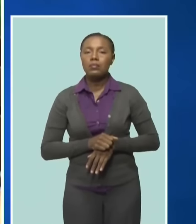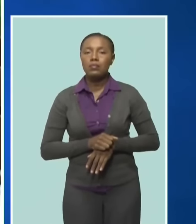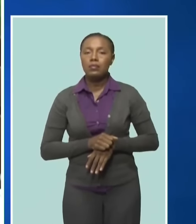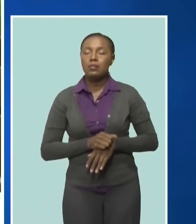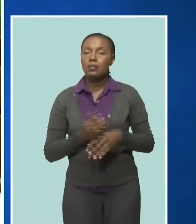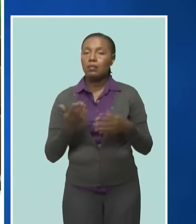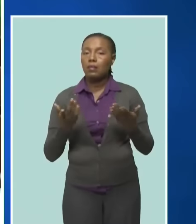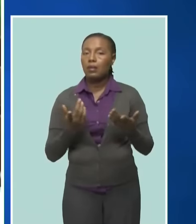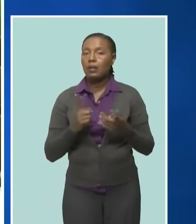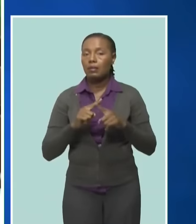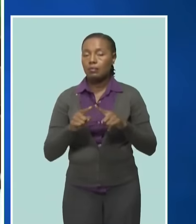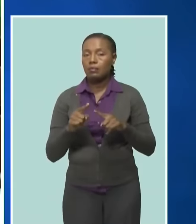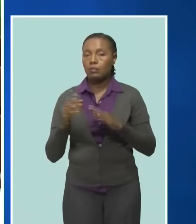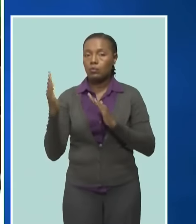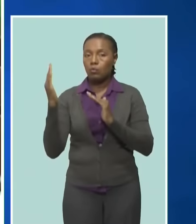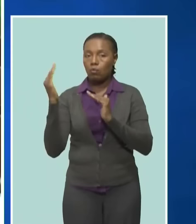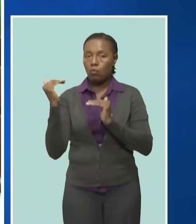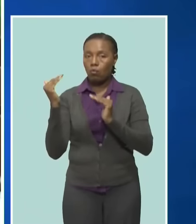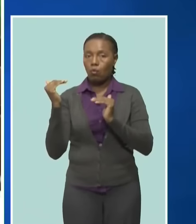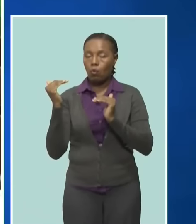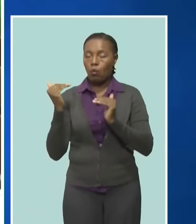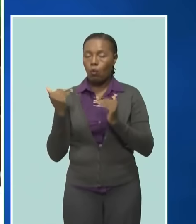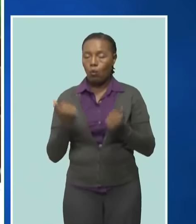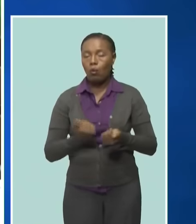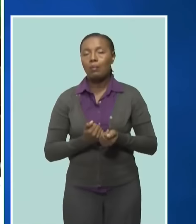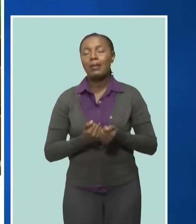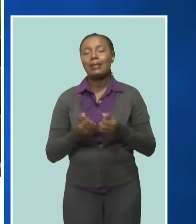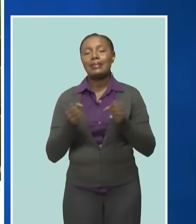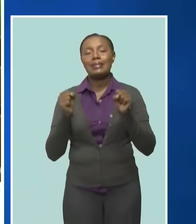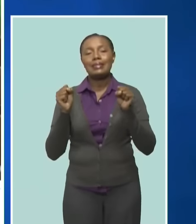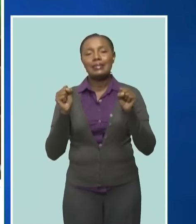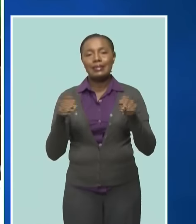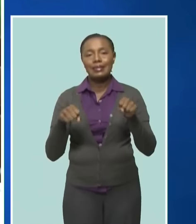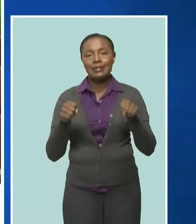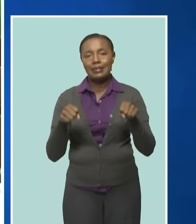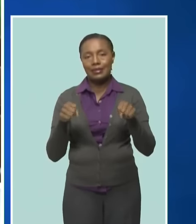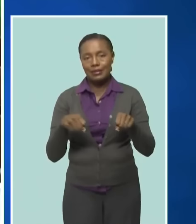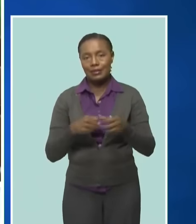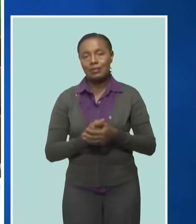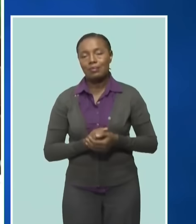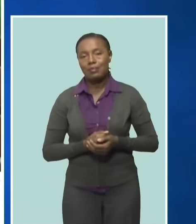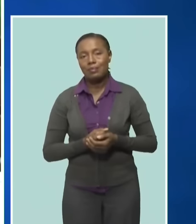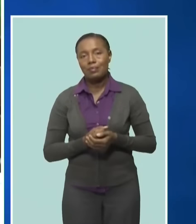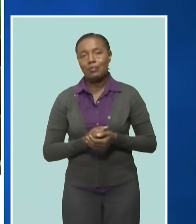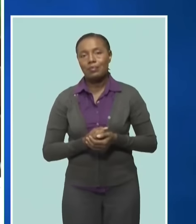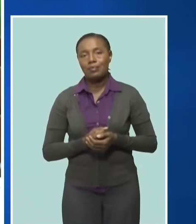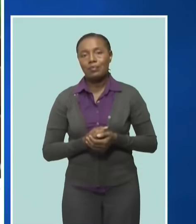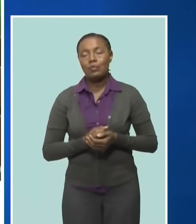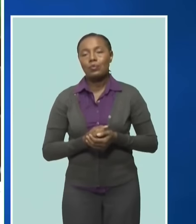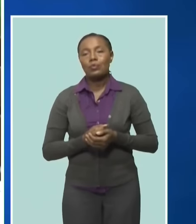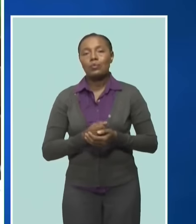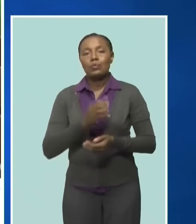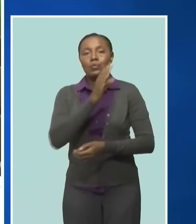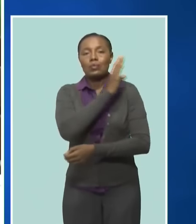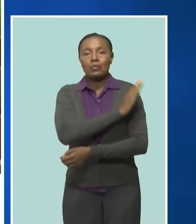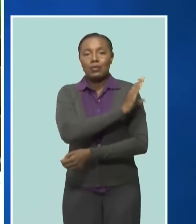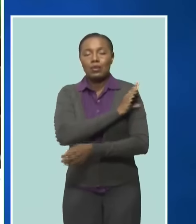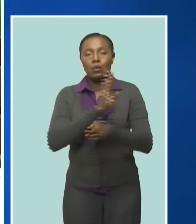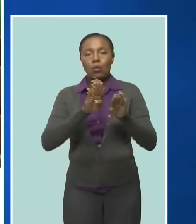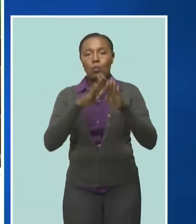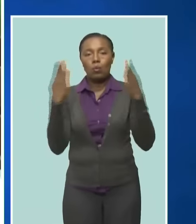but we are keeping our fingers crossed that the clinic will open on